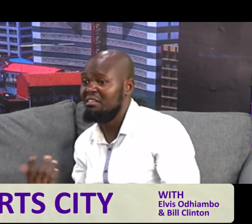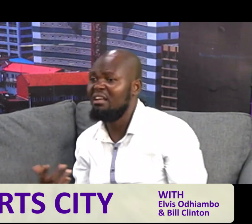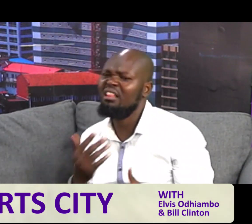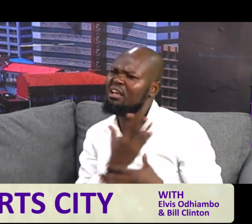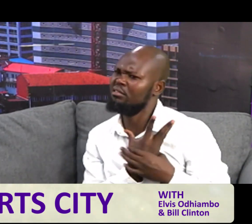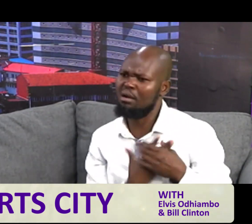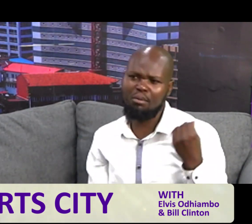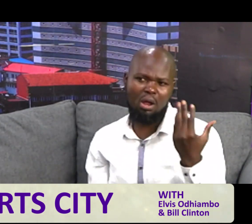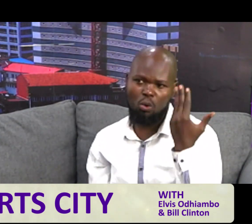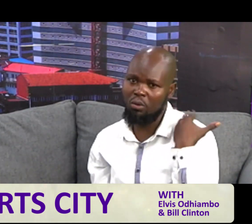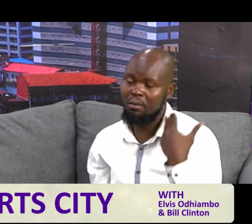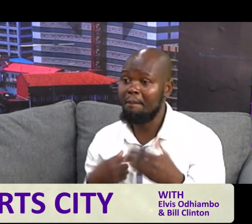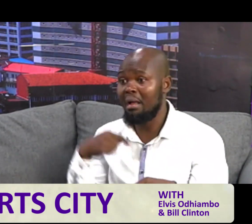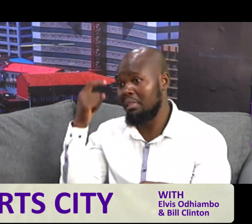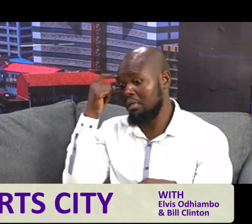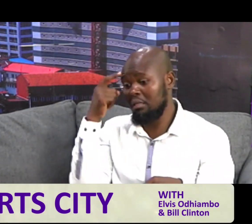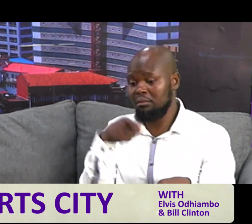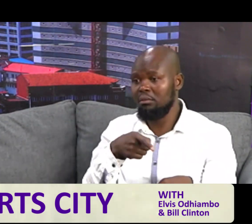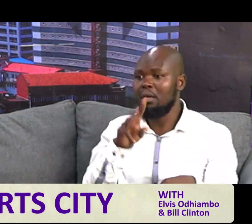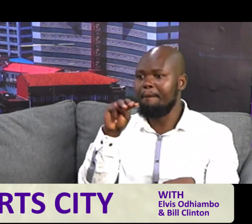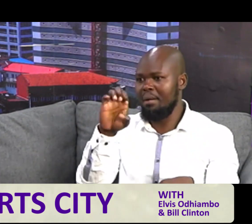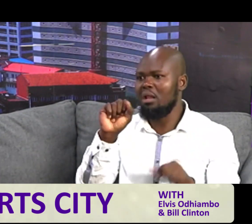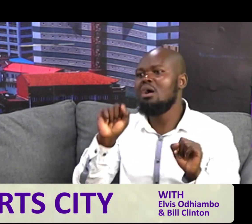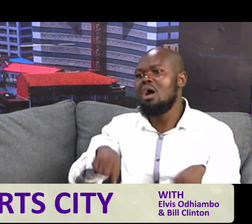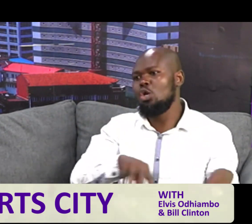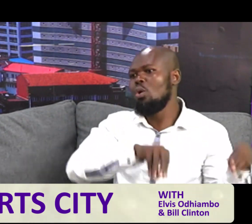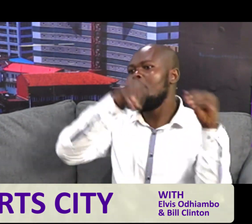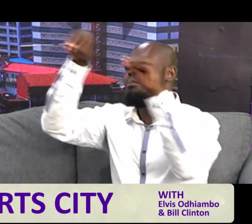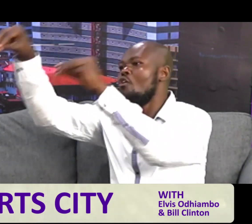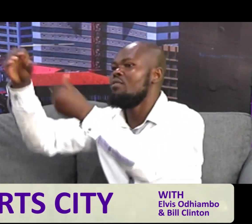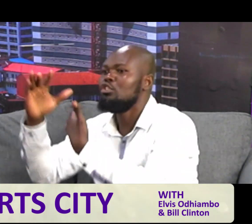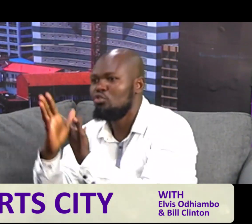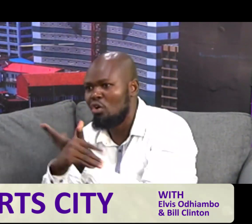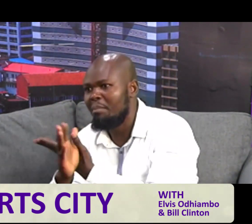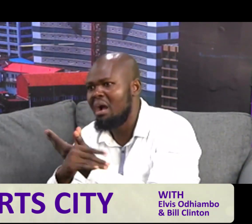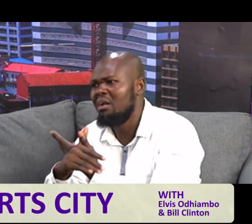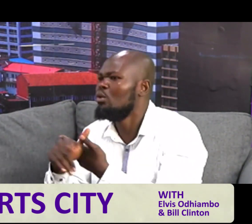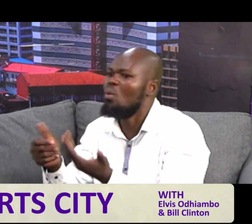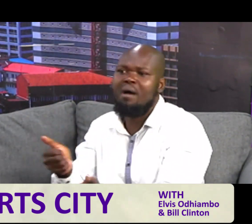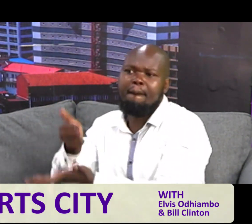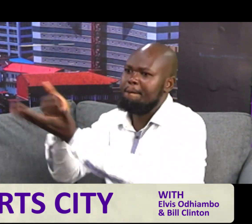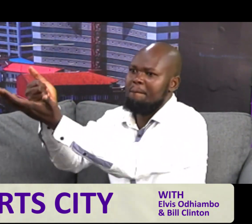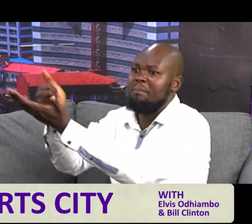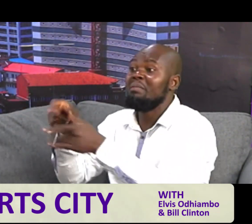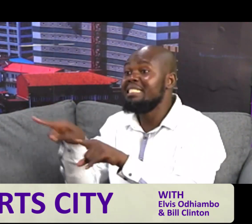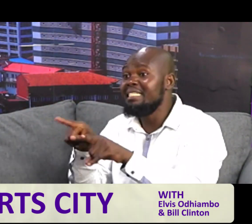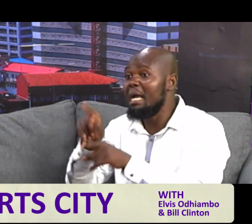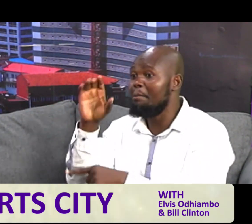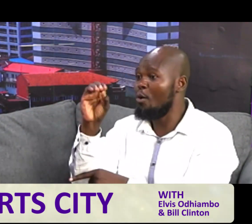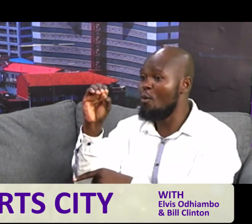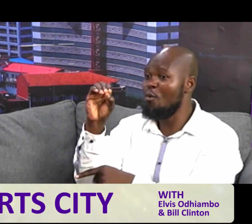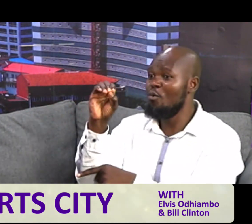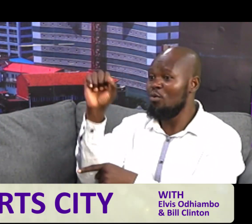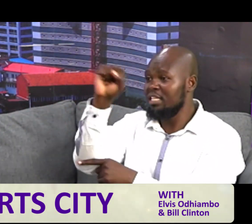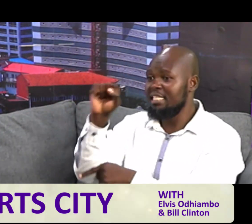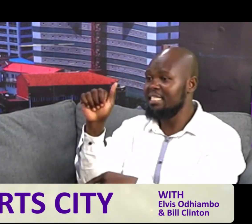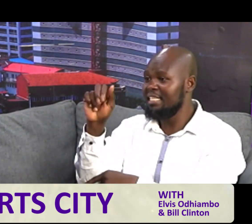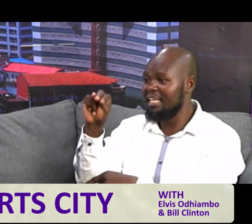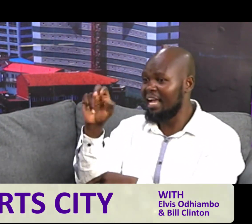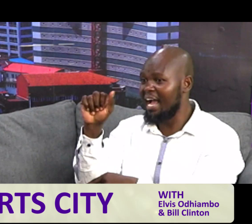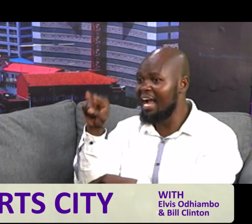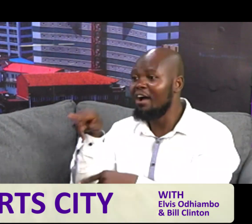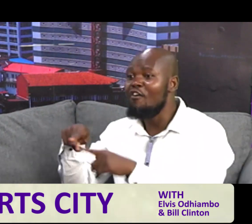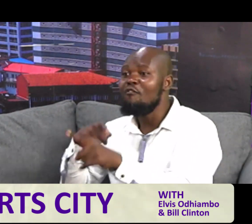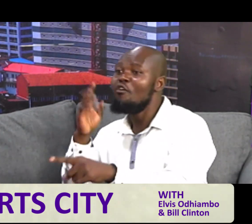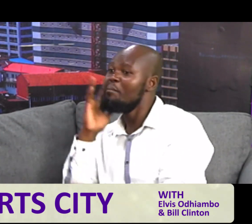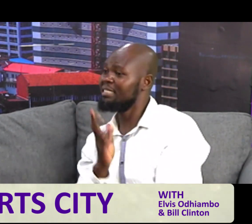And but it reached a time where he wasn't really defending the goal very much, because when he was